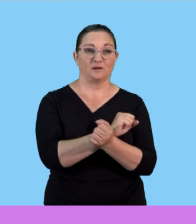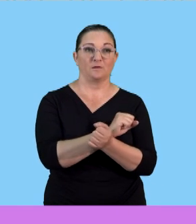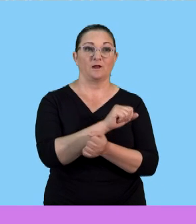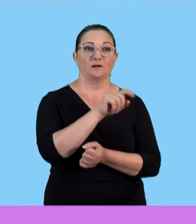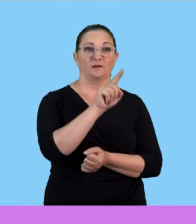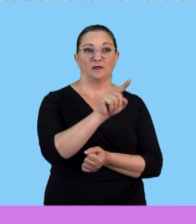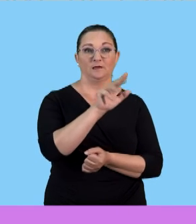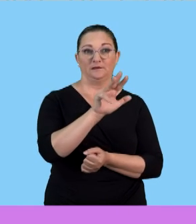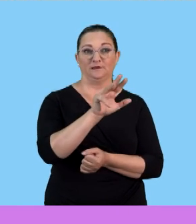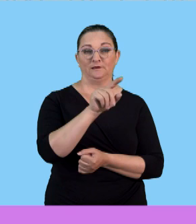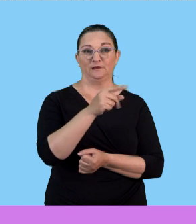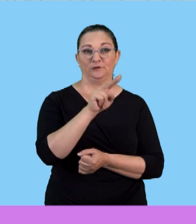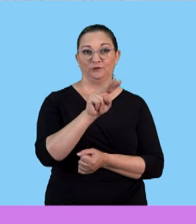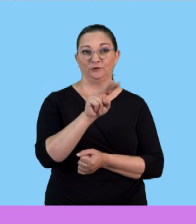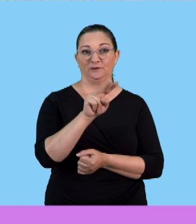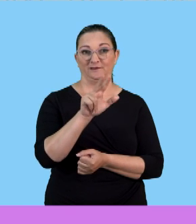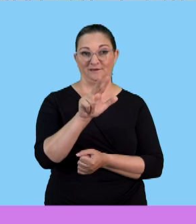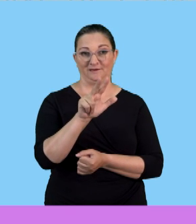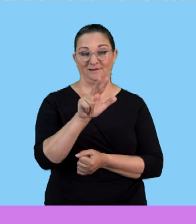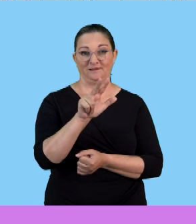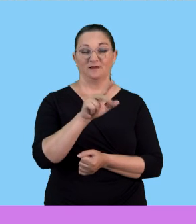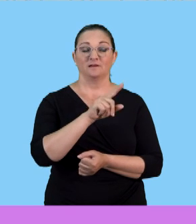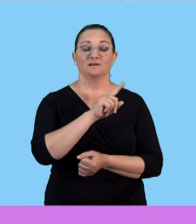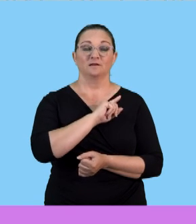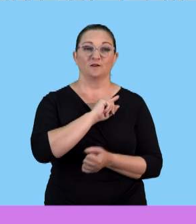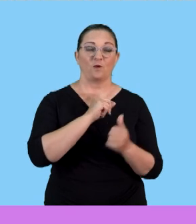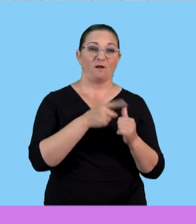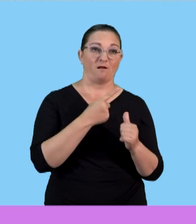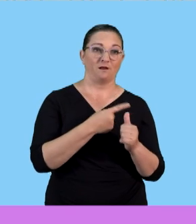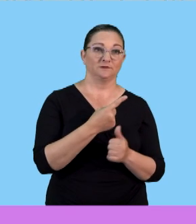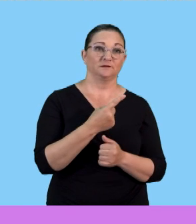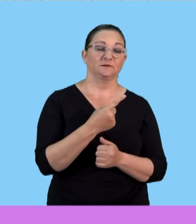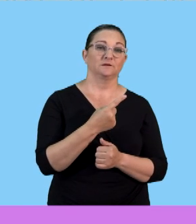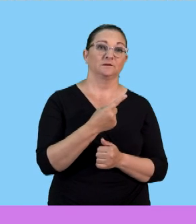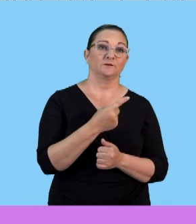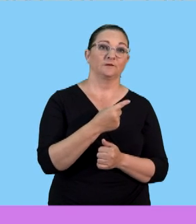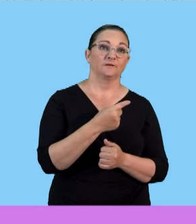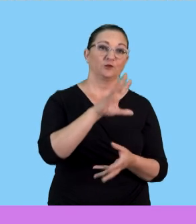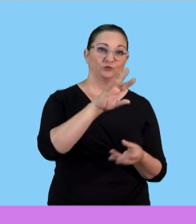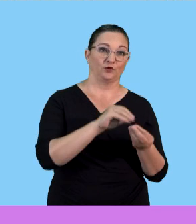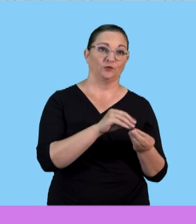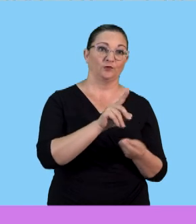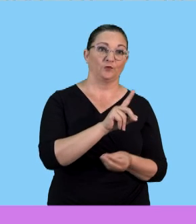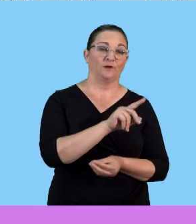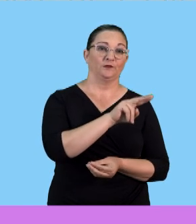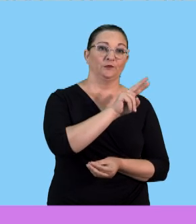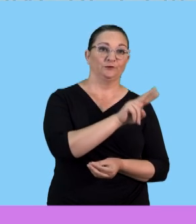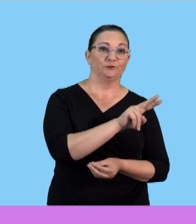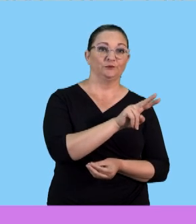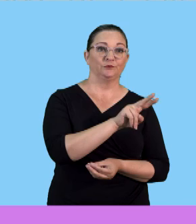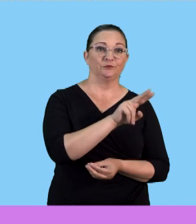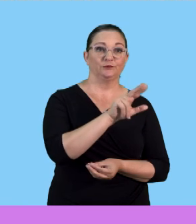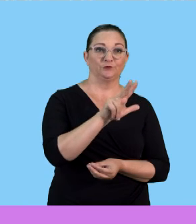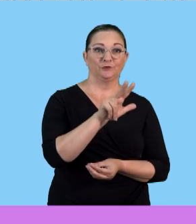say 15 multiplied by 19 rand 28. So that gives you, or it will give us a total amount